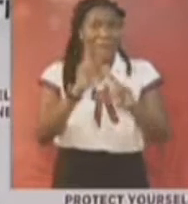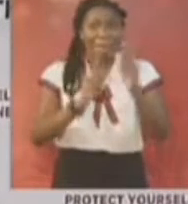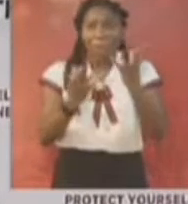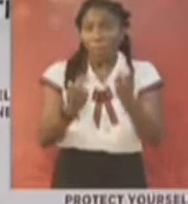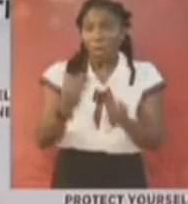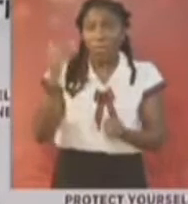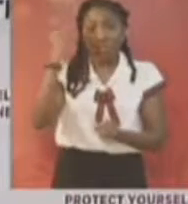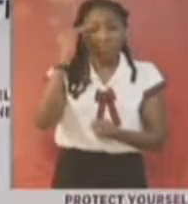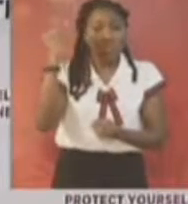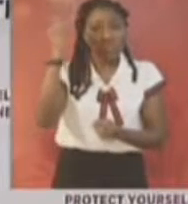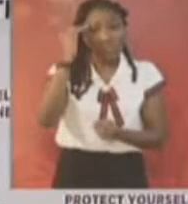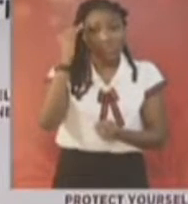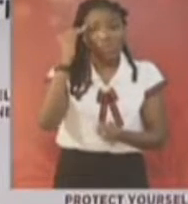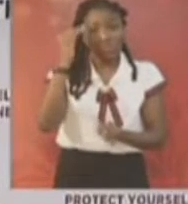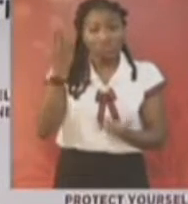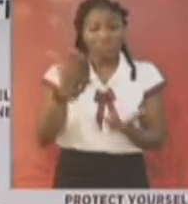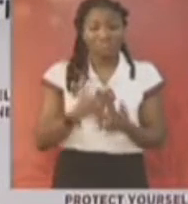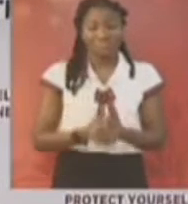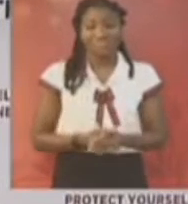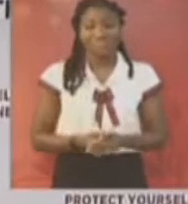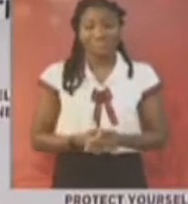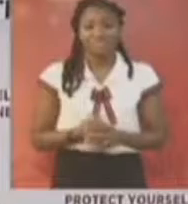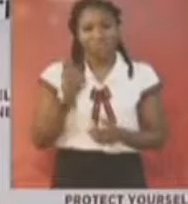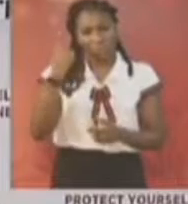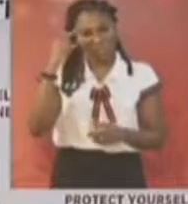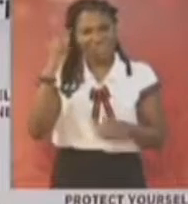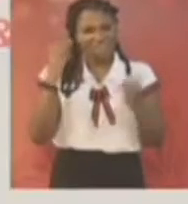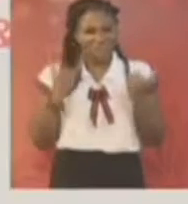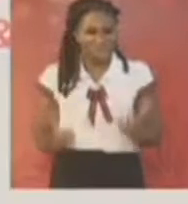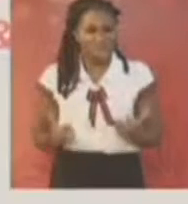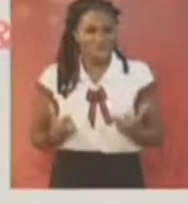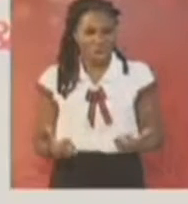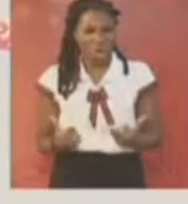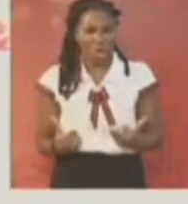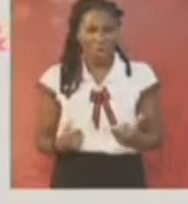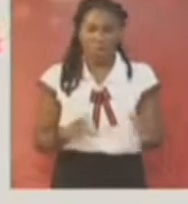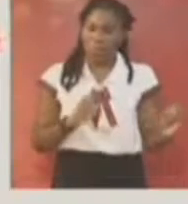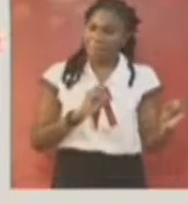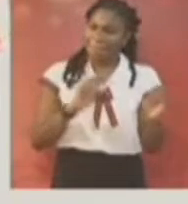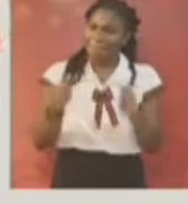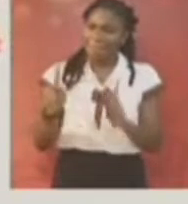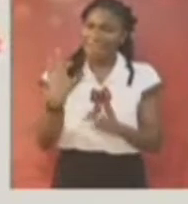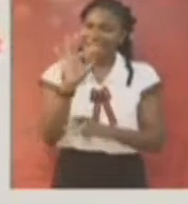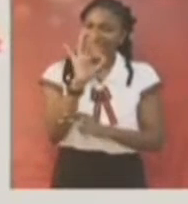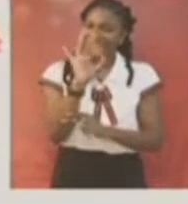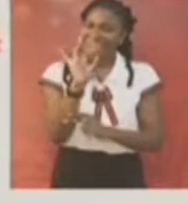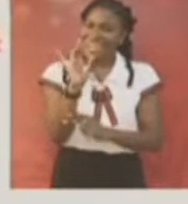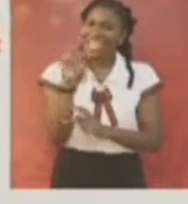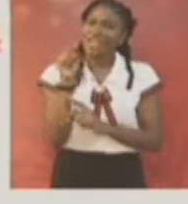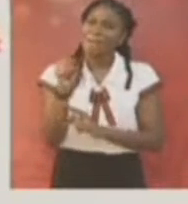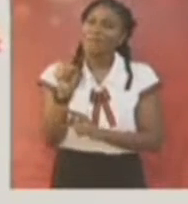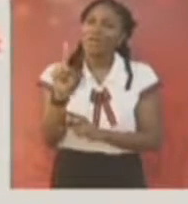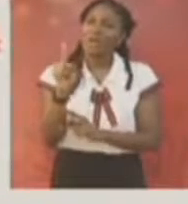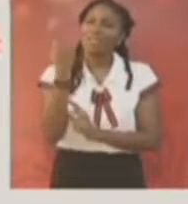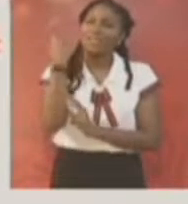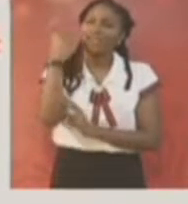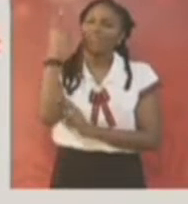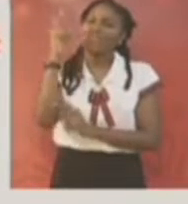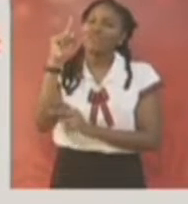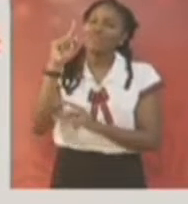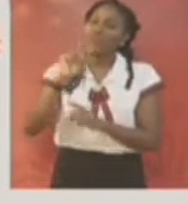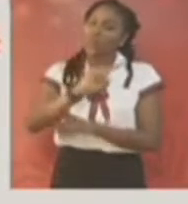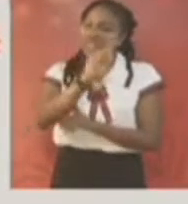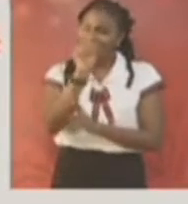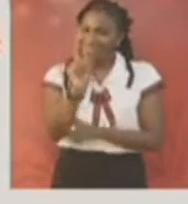quite popular. For now, we would return to 98.1 for your follow-up question.